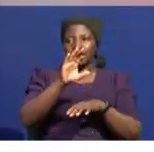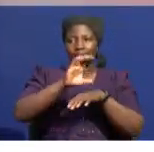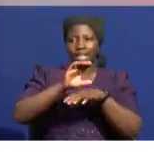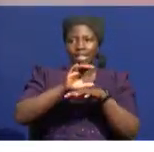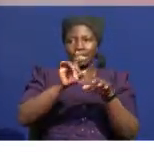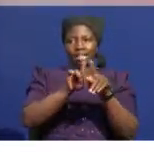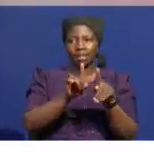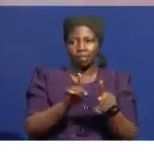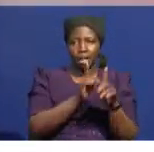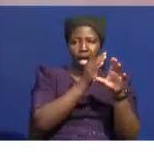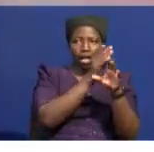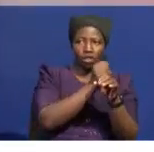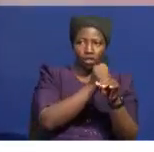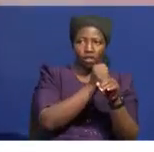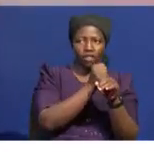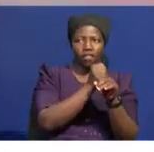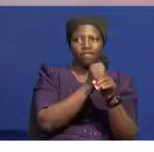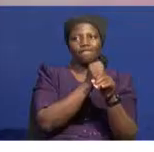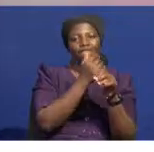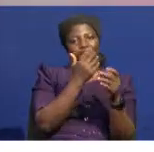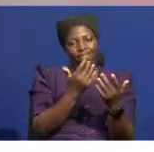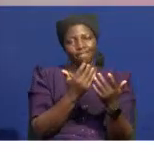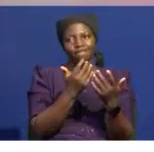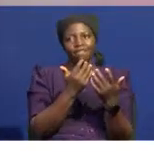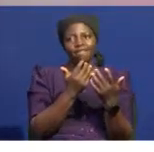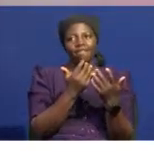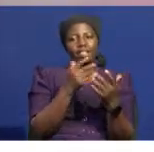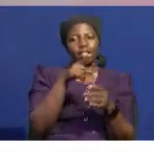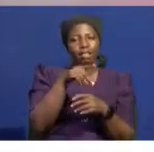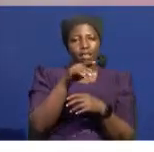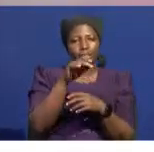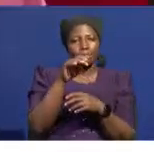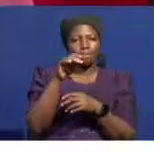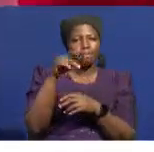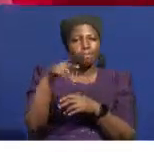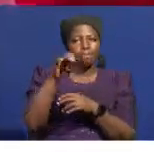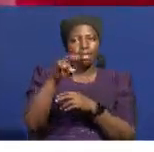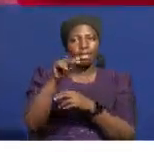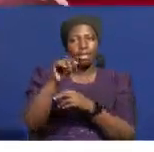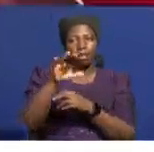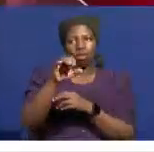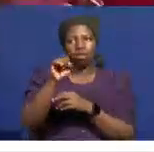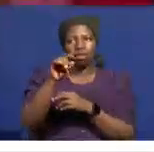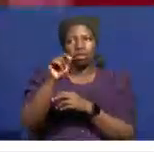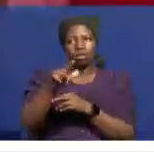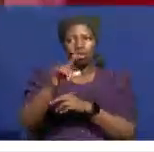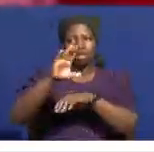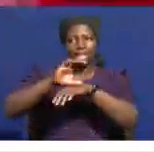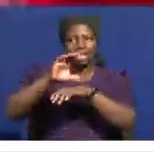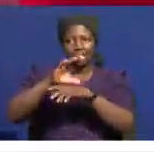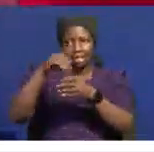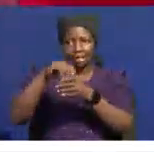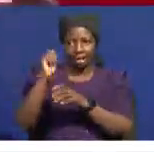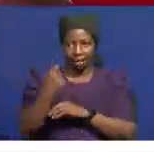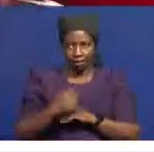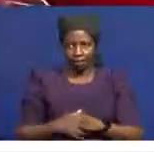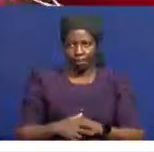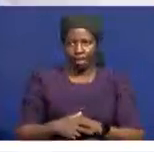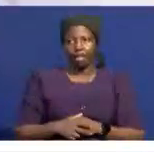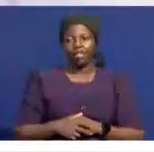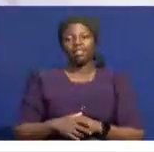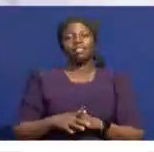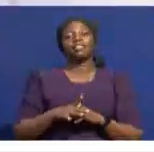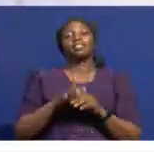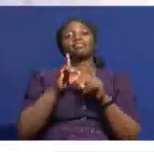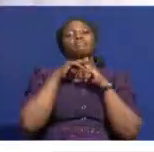Association of Pentecostal and Evangelical Clergy of Kenya. Pastor Dorcas Rigathi, who graced the wedding ceremony, urged church